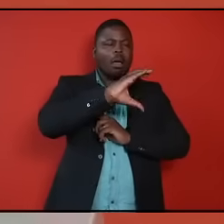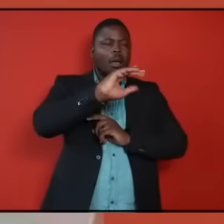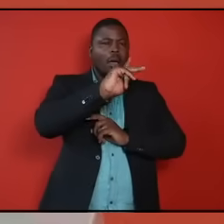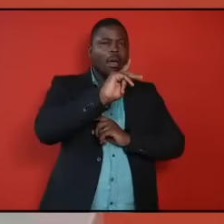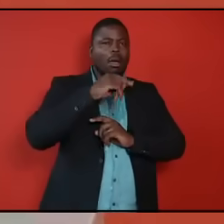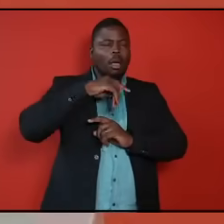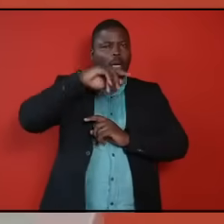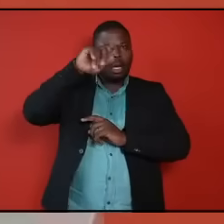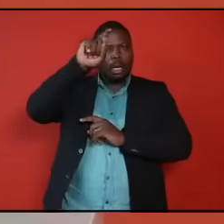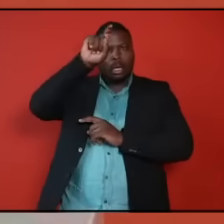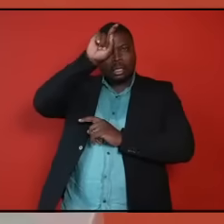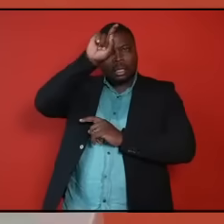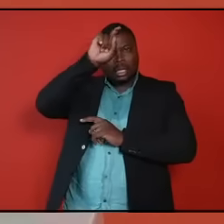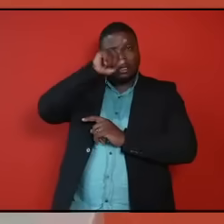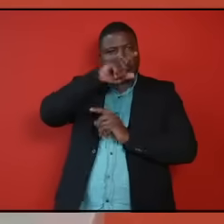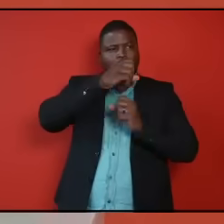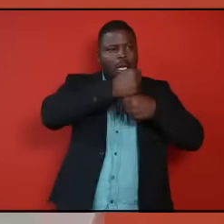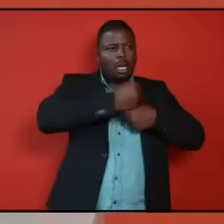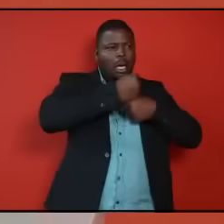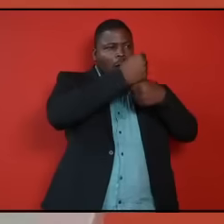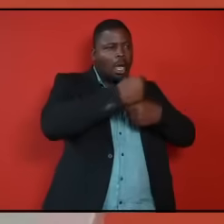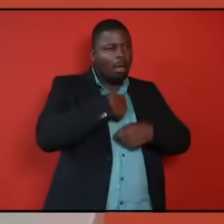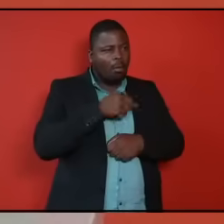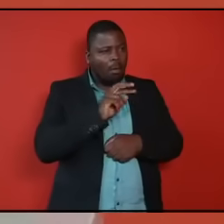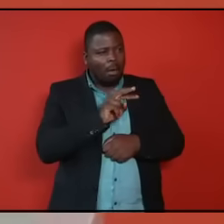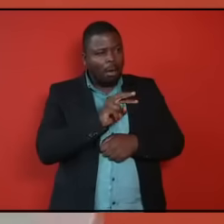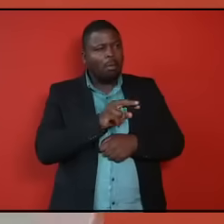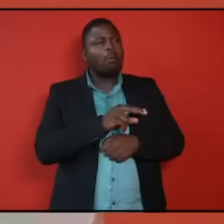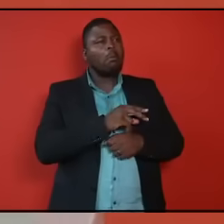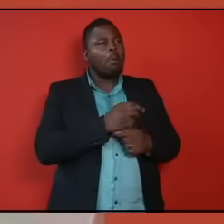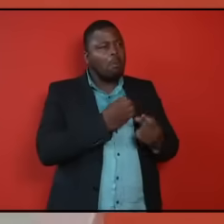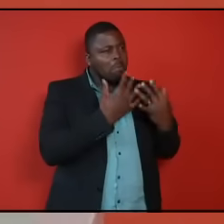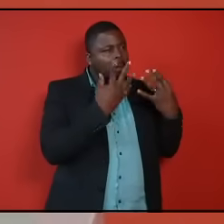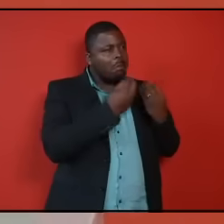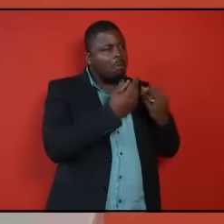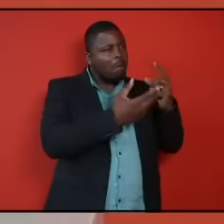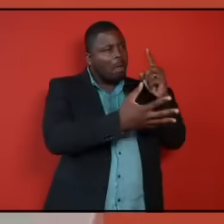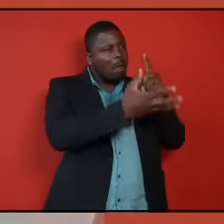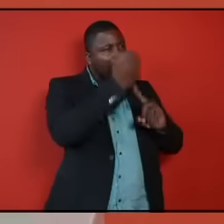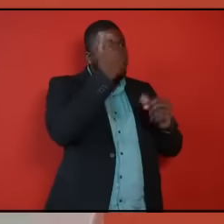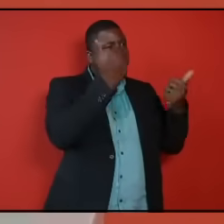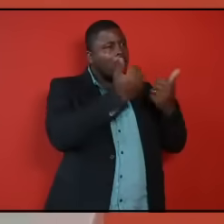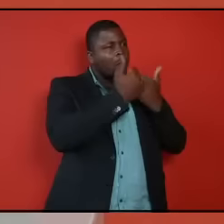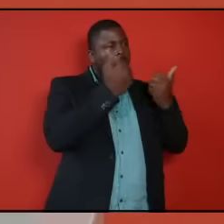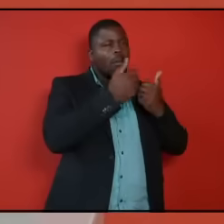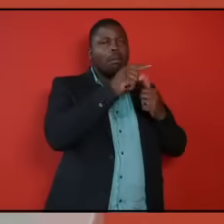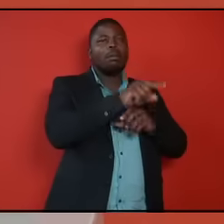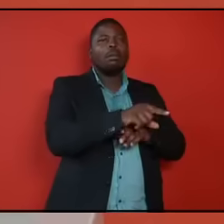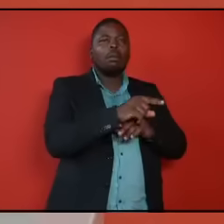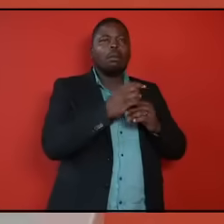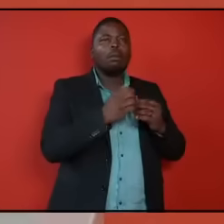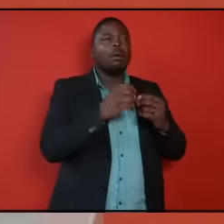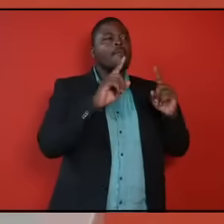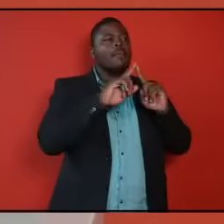So many things were achieved, and so many things were not communicated.